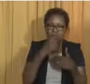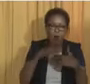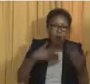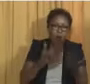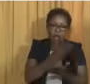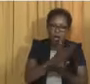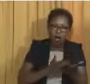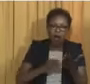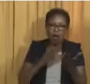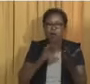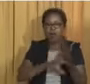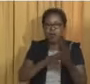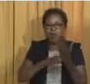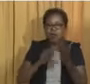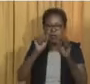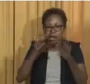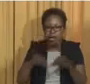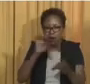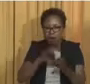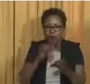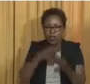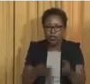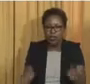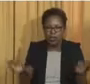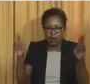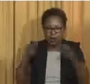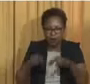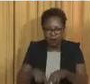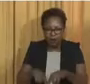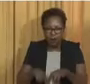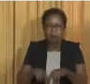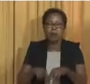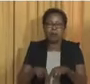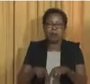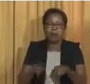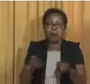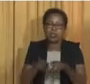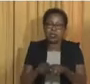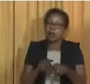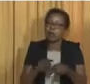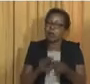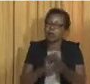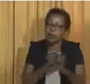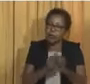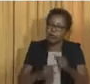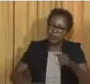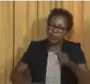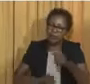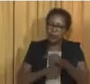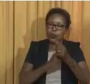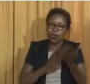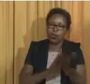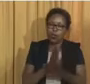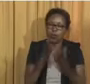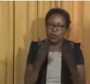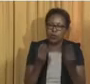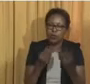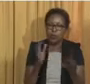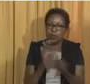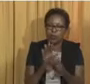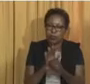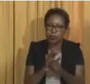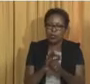counties vote in the referendum, and the amendment is supported by a simple majority of the citizens voting in